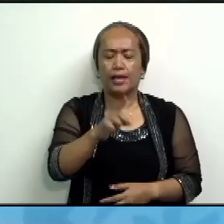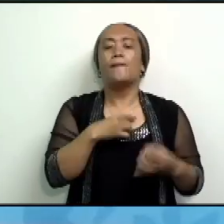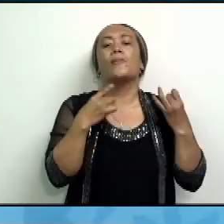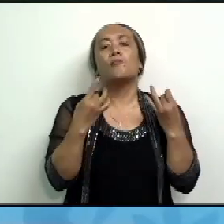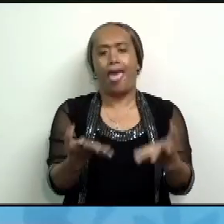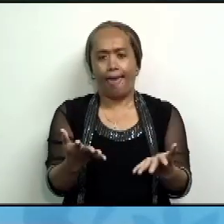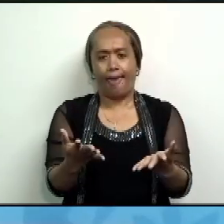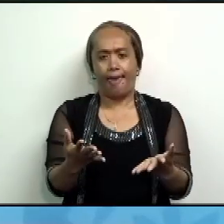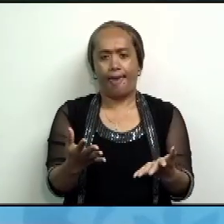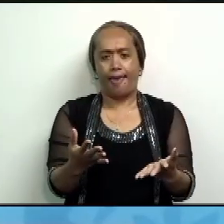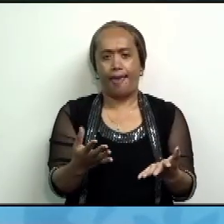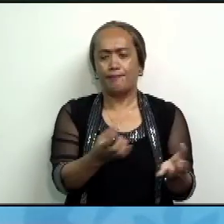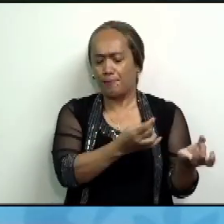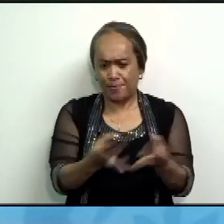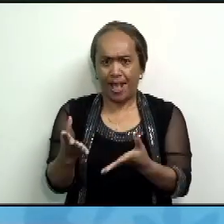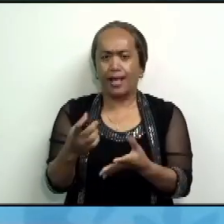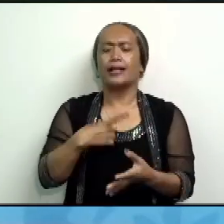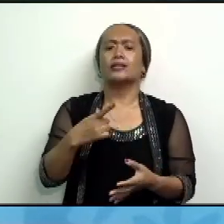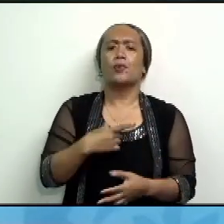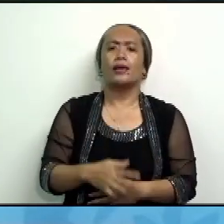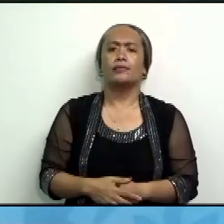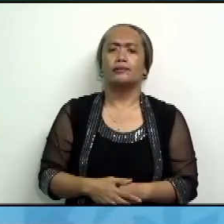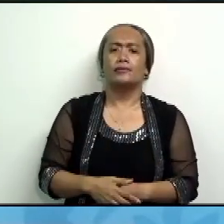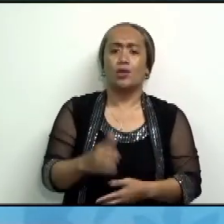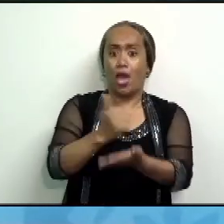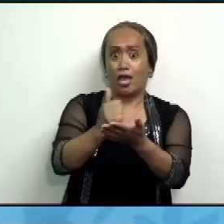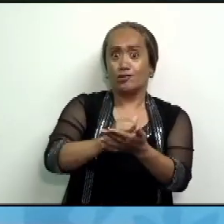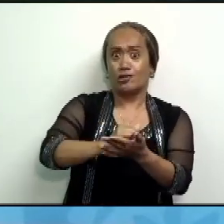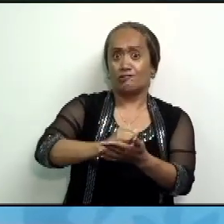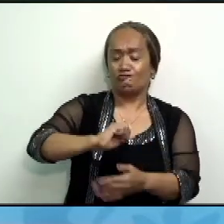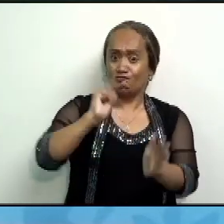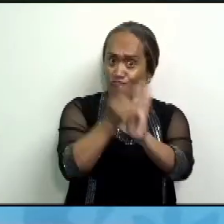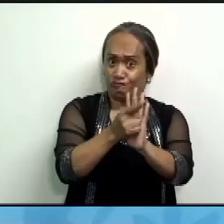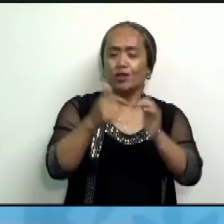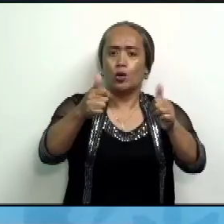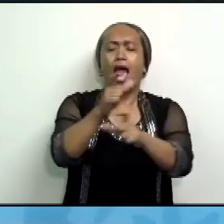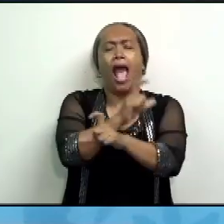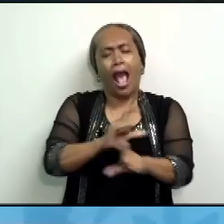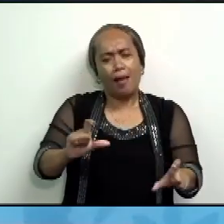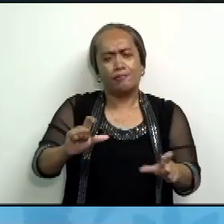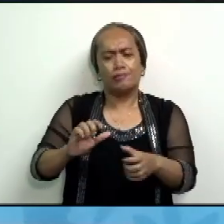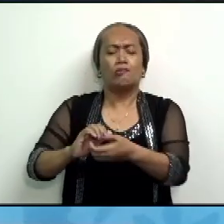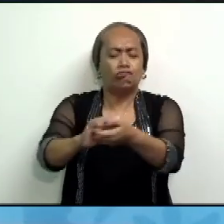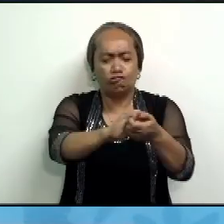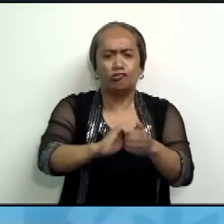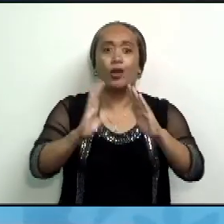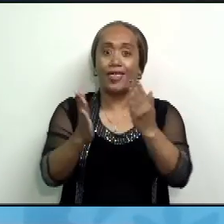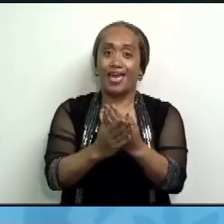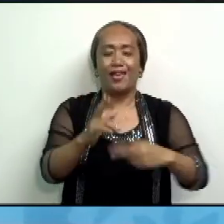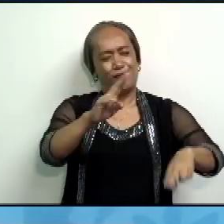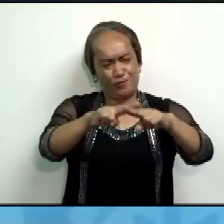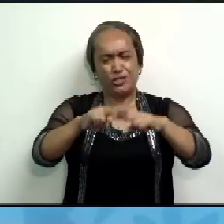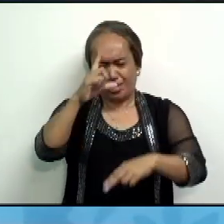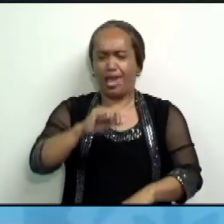prepare. If we act early, stay calm, and work together, Fiji will get